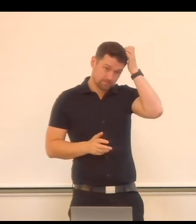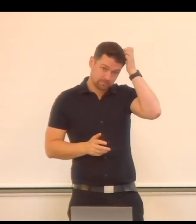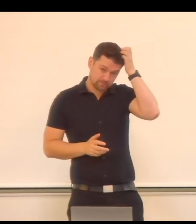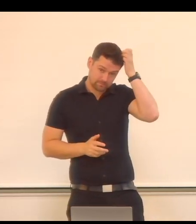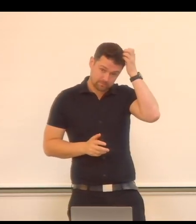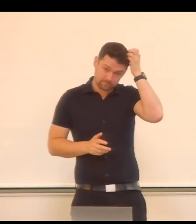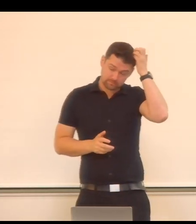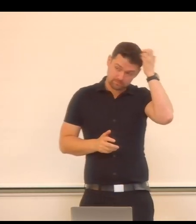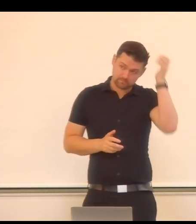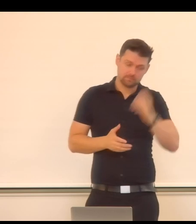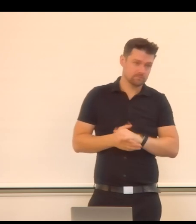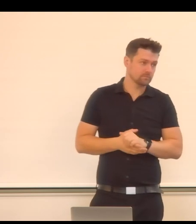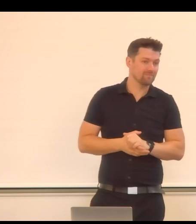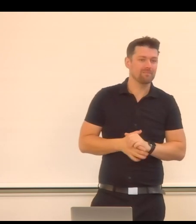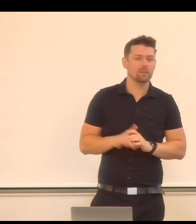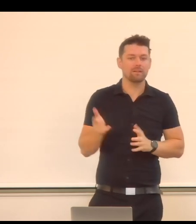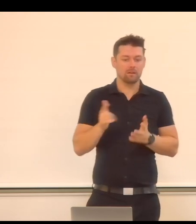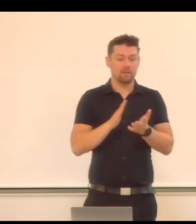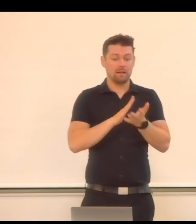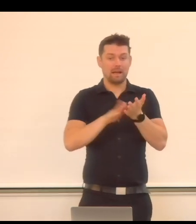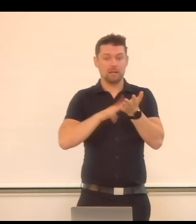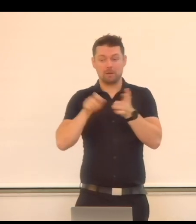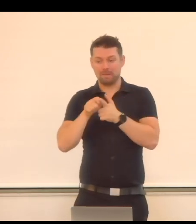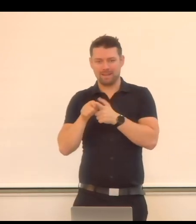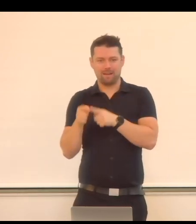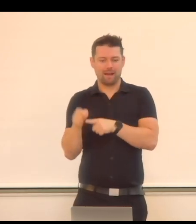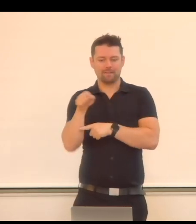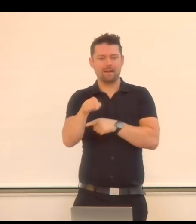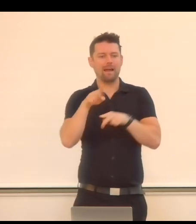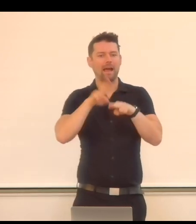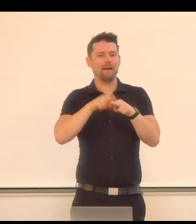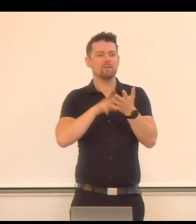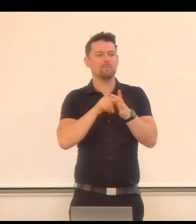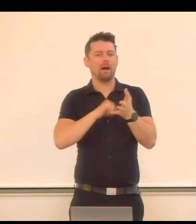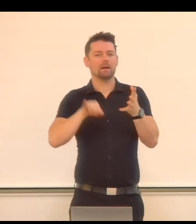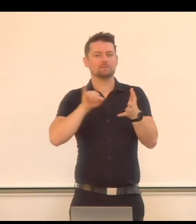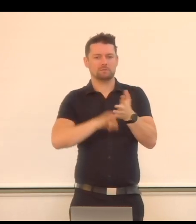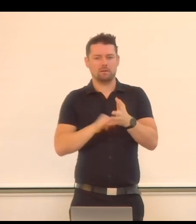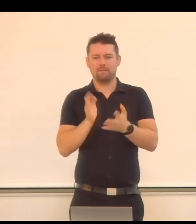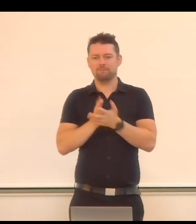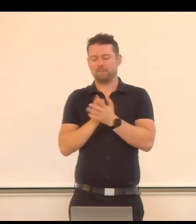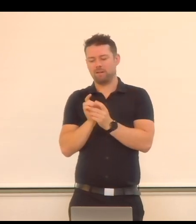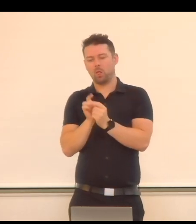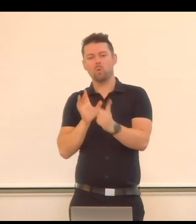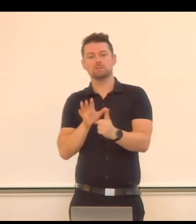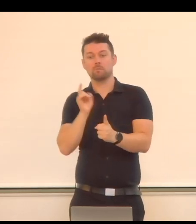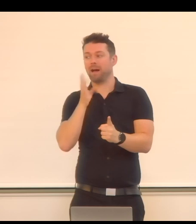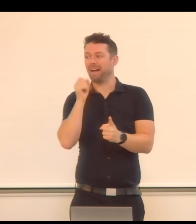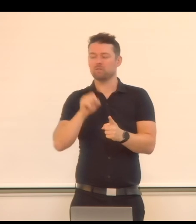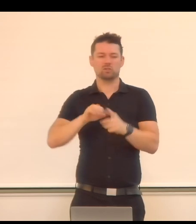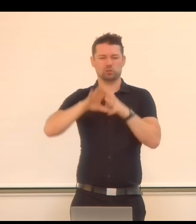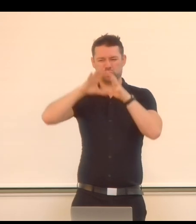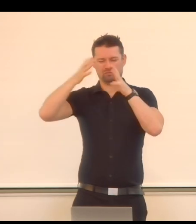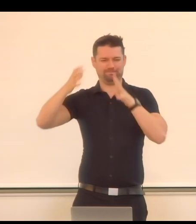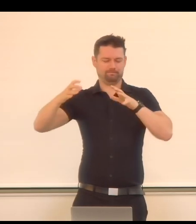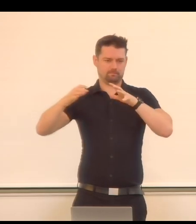HMP and FMARS on those two habitats that are nearby. There's a geological feature in between the two for a reason,